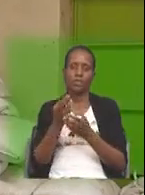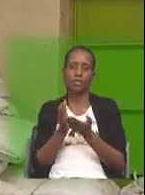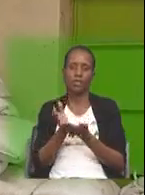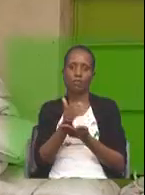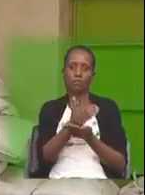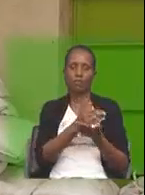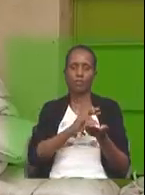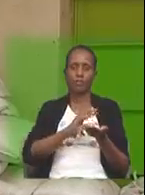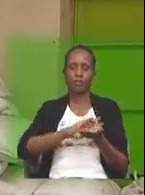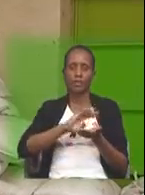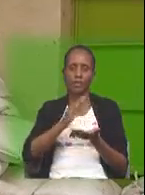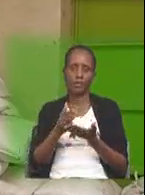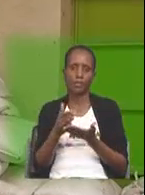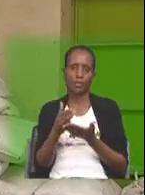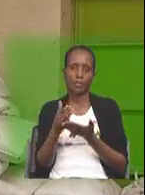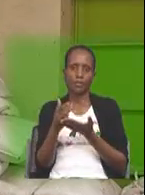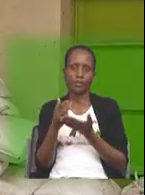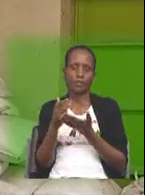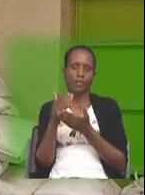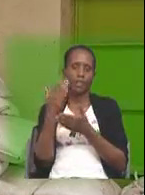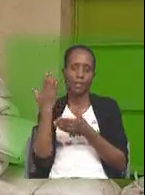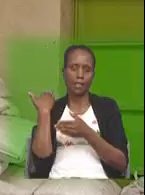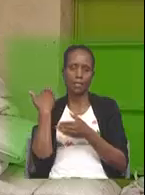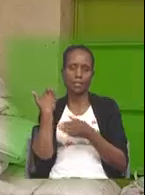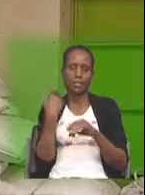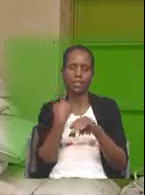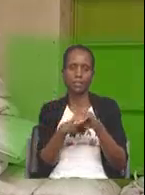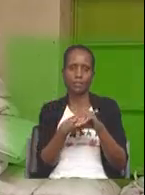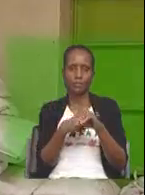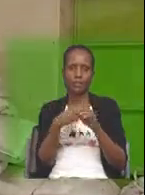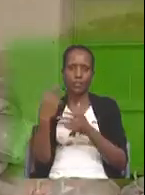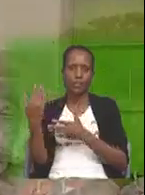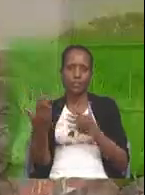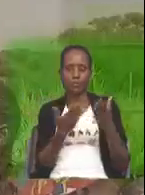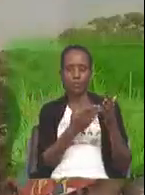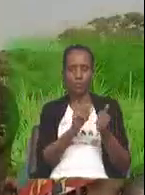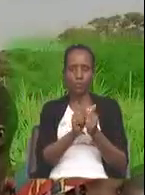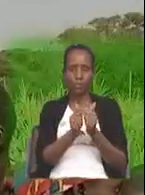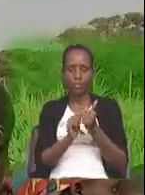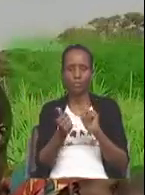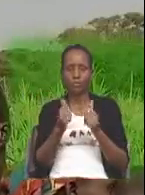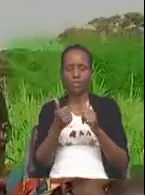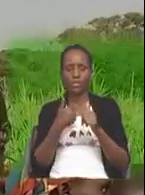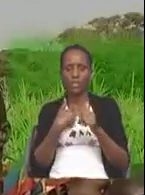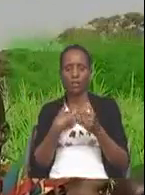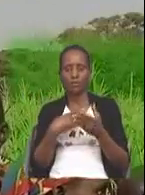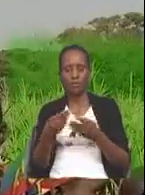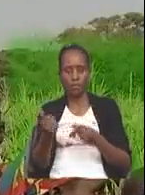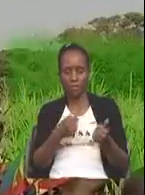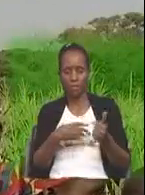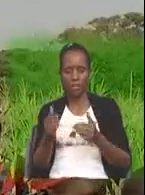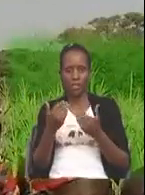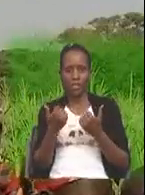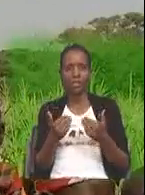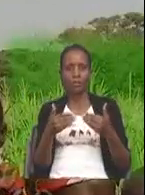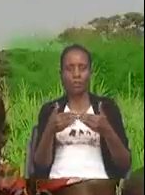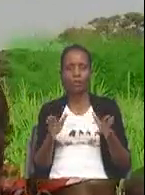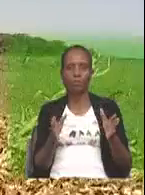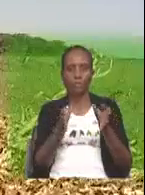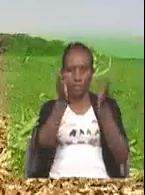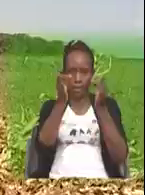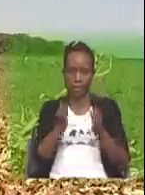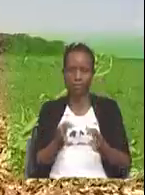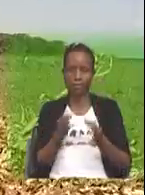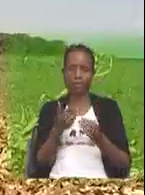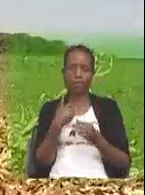fund. Last season, farmers brought in some maize, which they have sold, and we are opening an account so